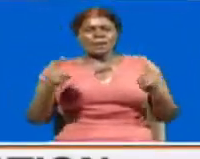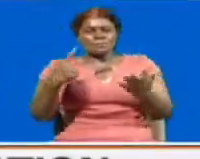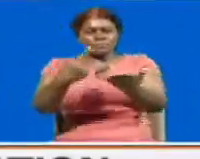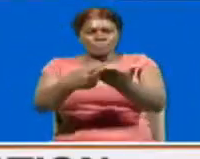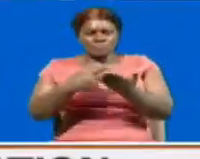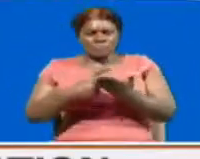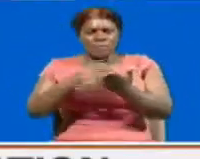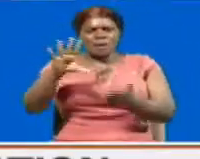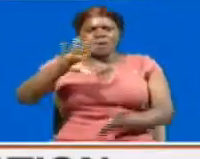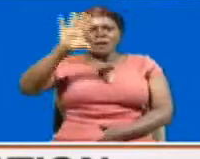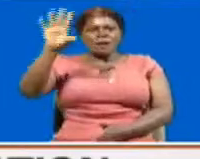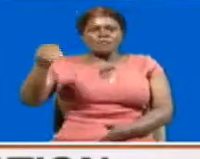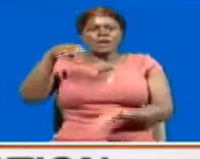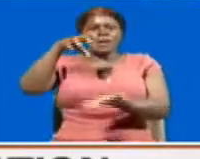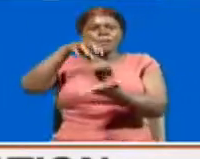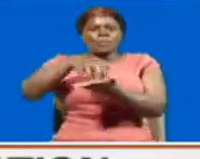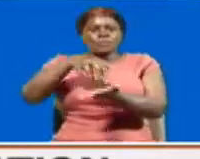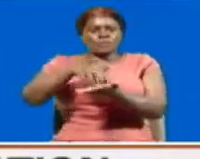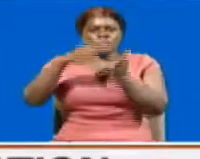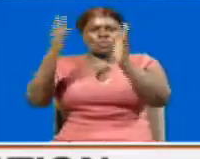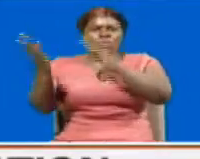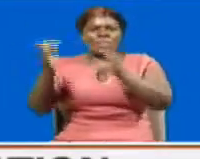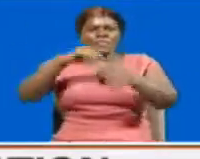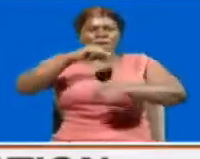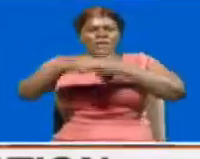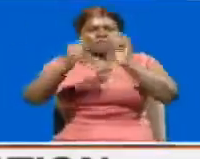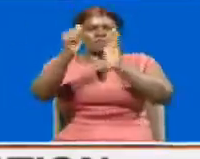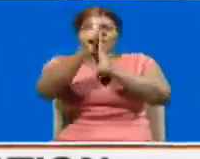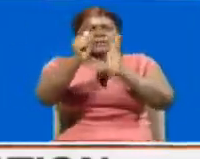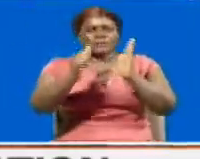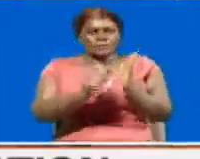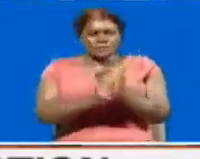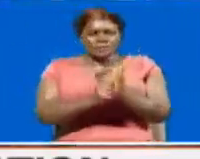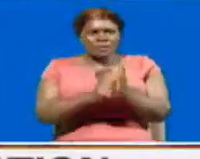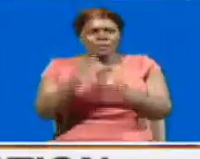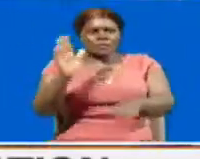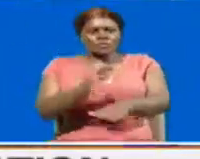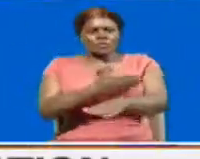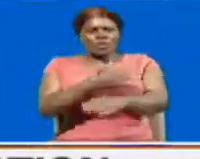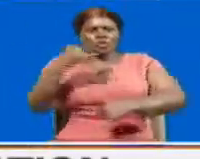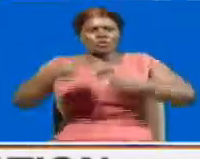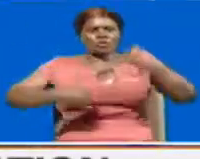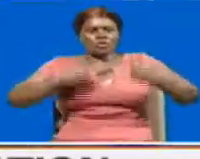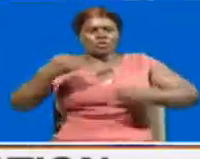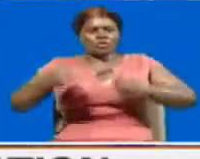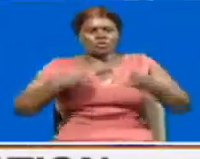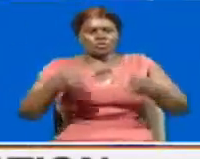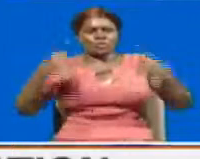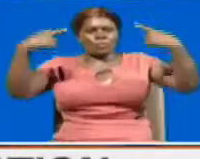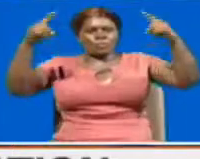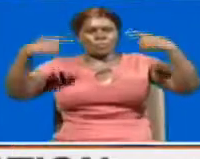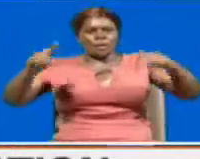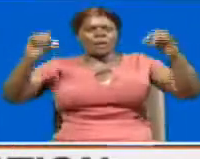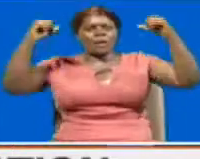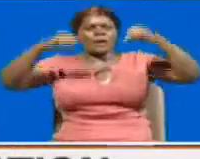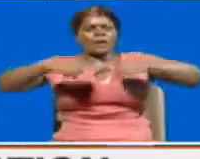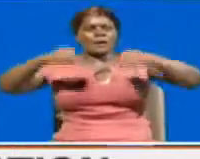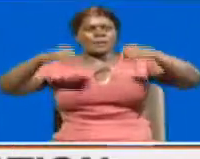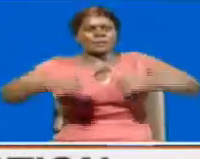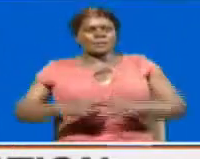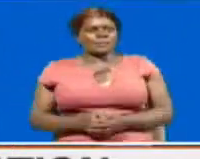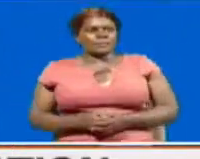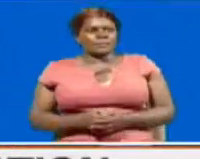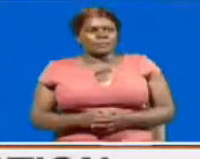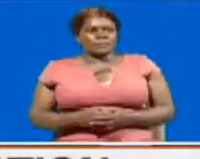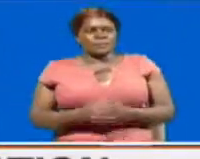deliberations on Africa's position in the climate action agenda, songs of joy signaling breakthrough and consensus. Africa